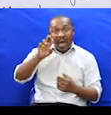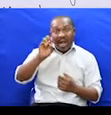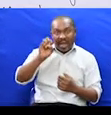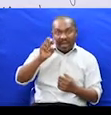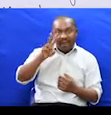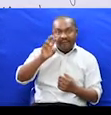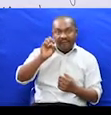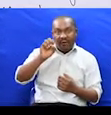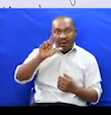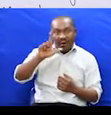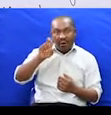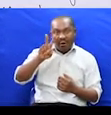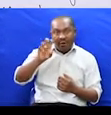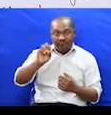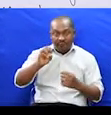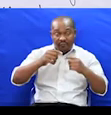the